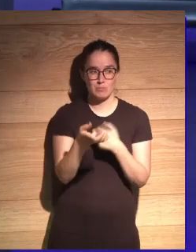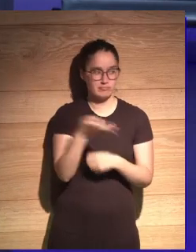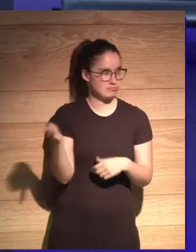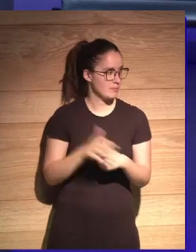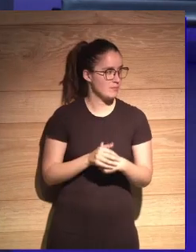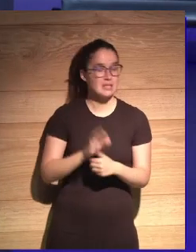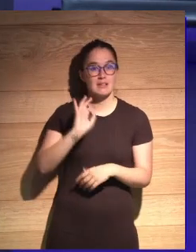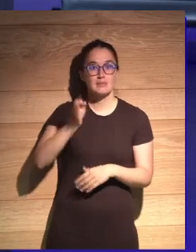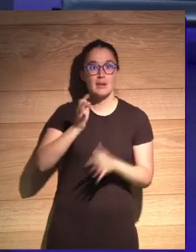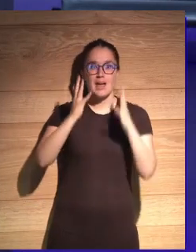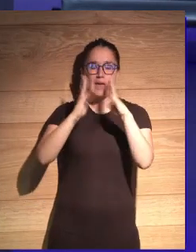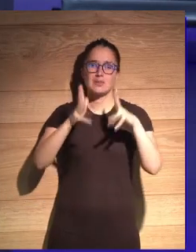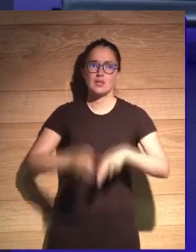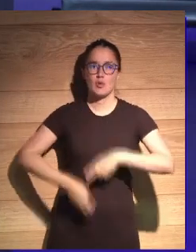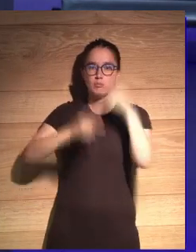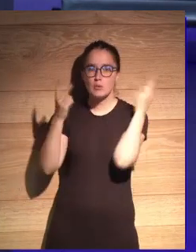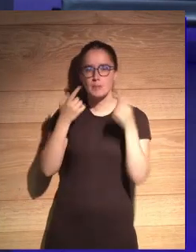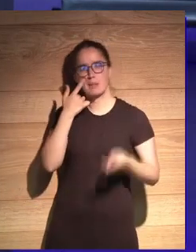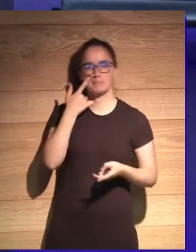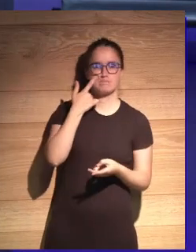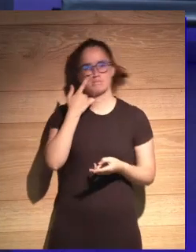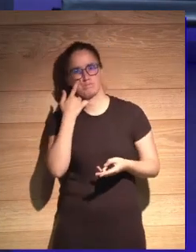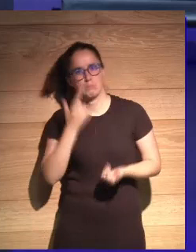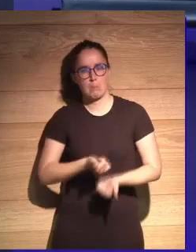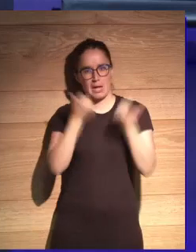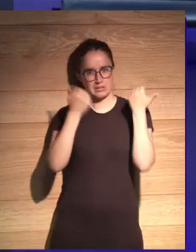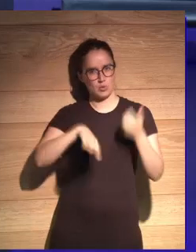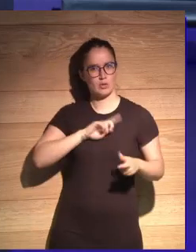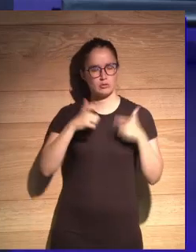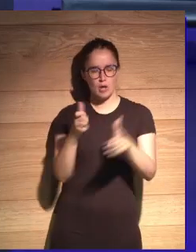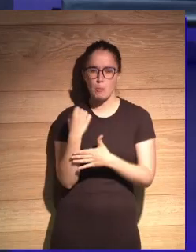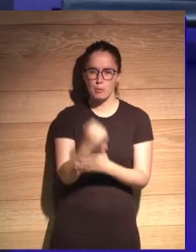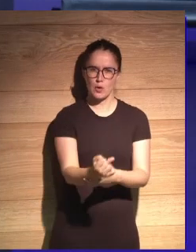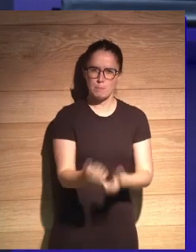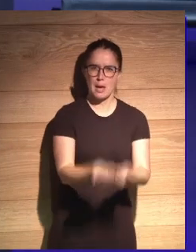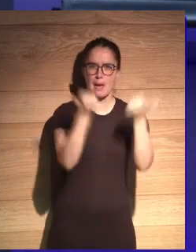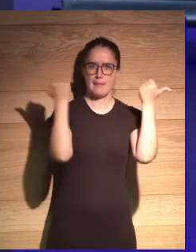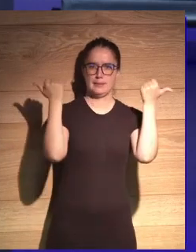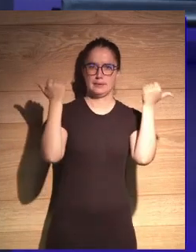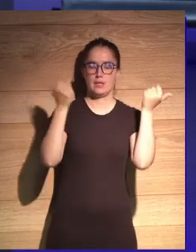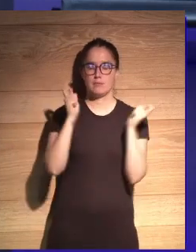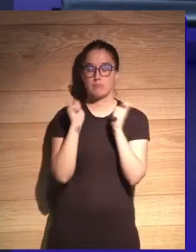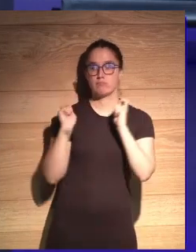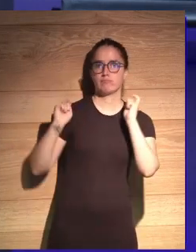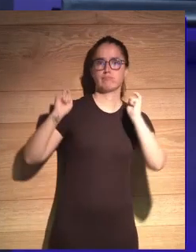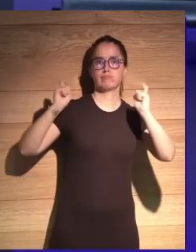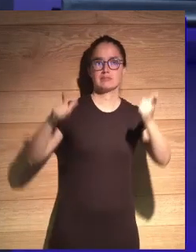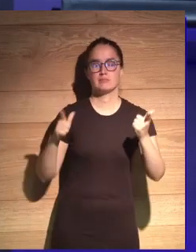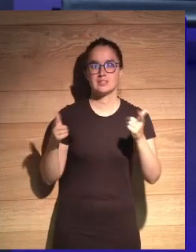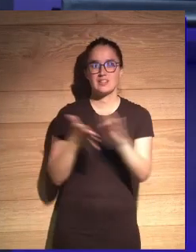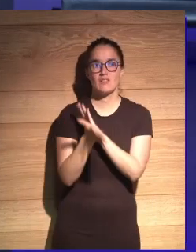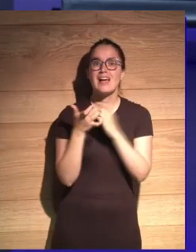Gamer. Also, the public administrations are increasingly following our